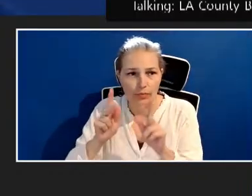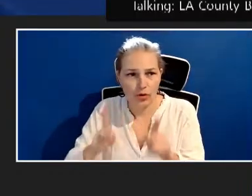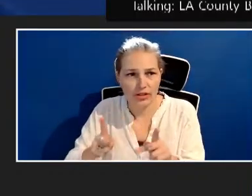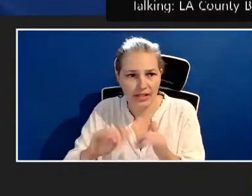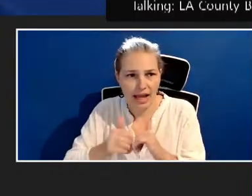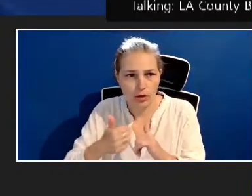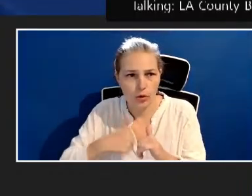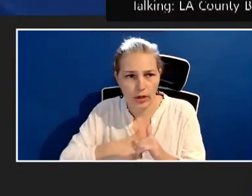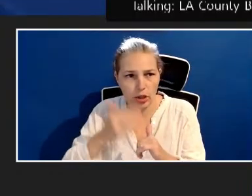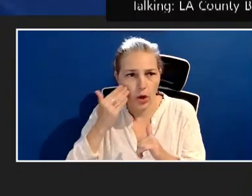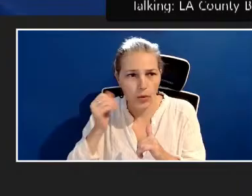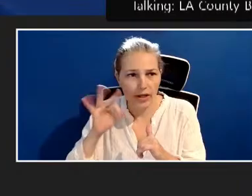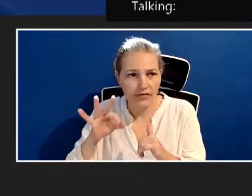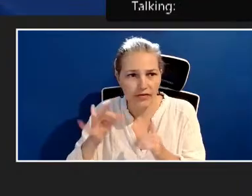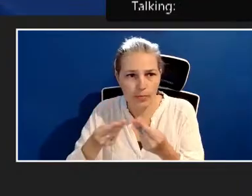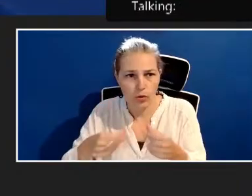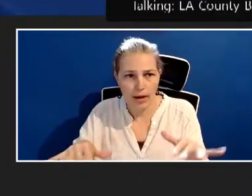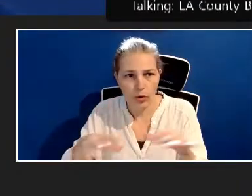will be